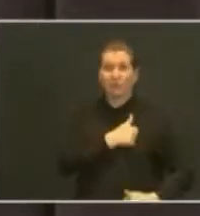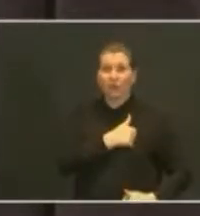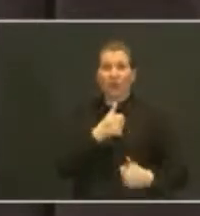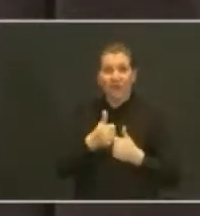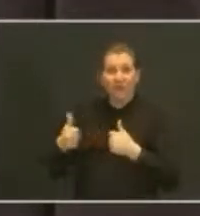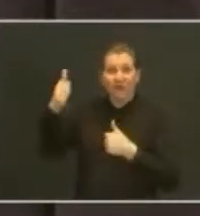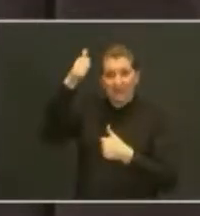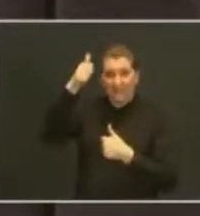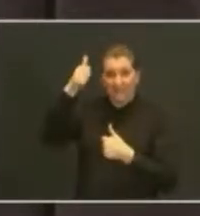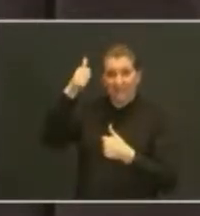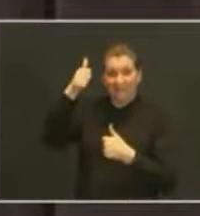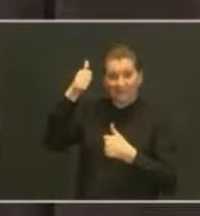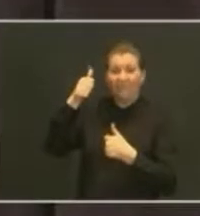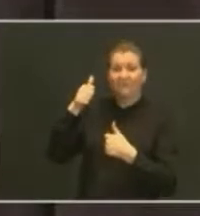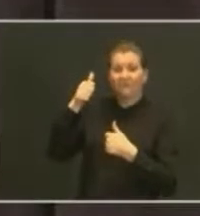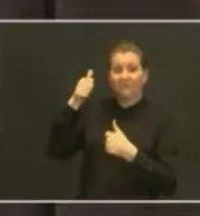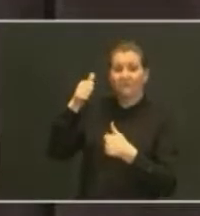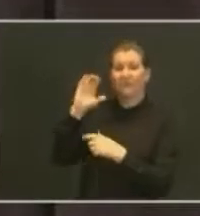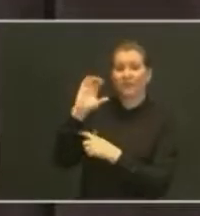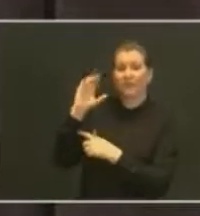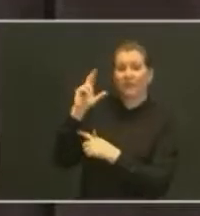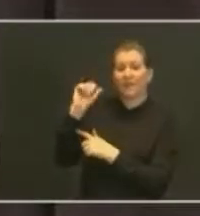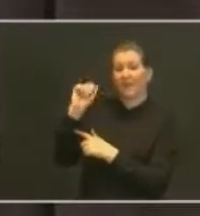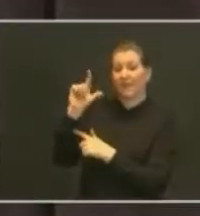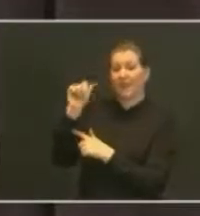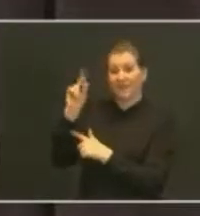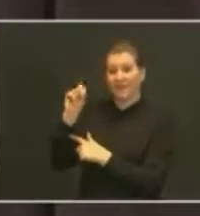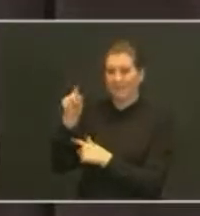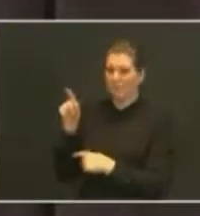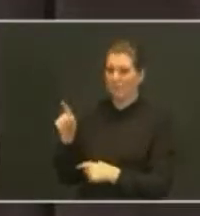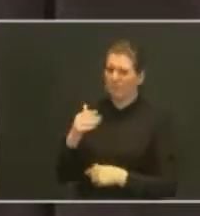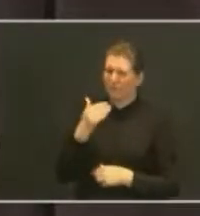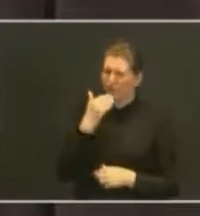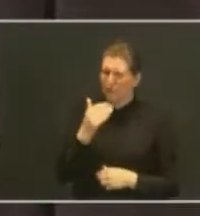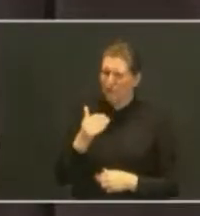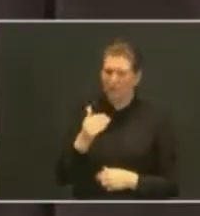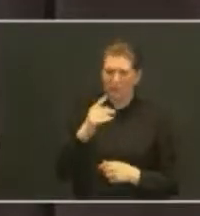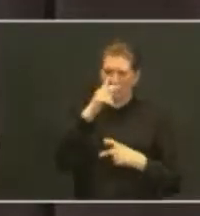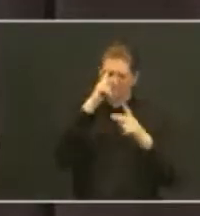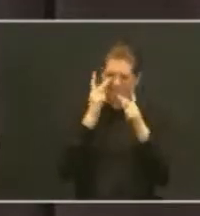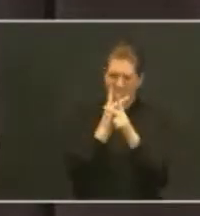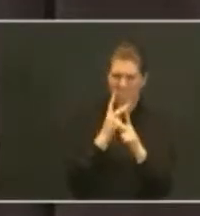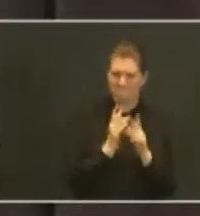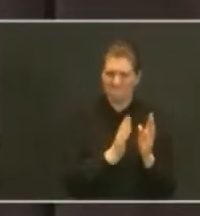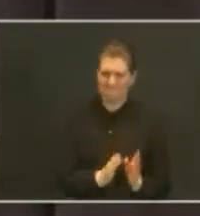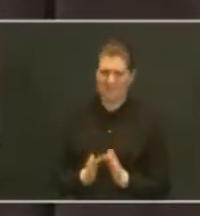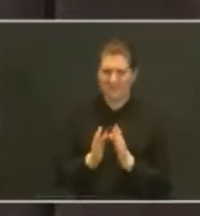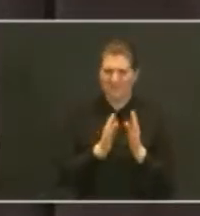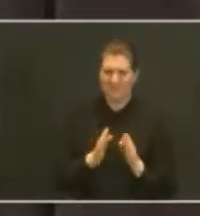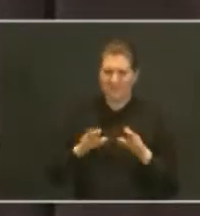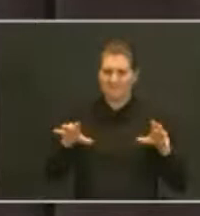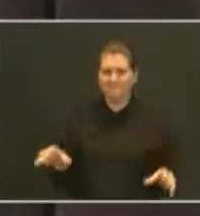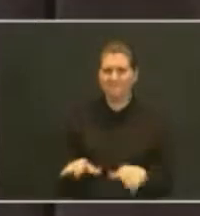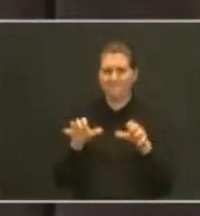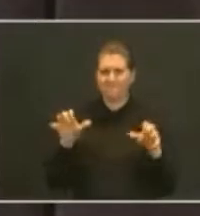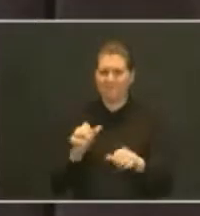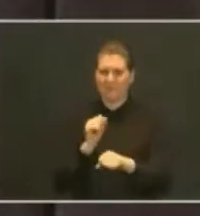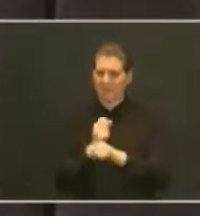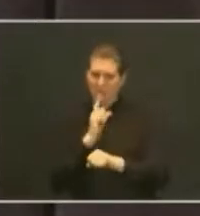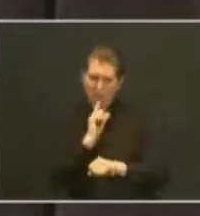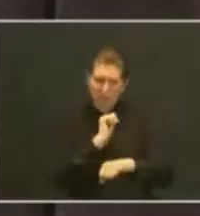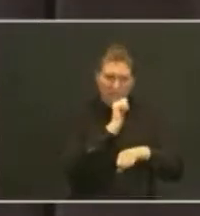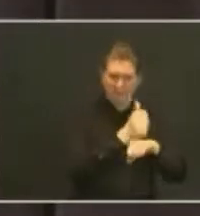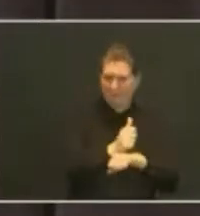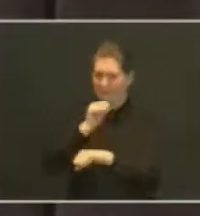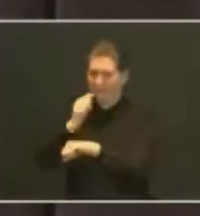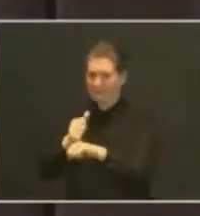our response team in state government have done an amazing job getting these sites up and running